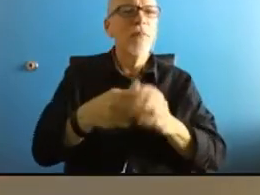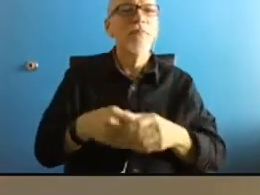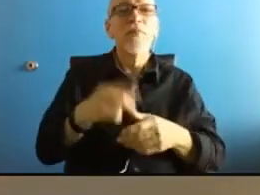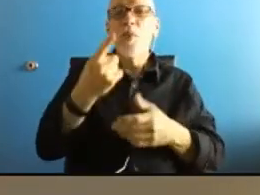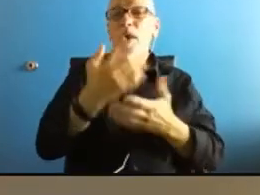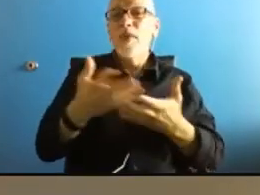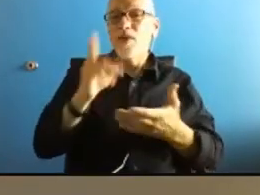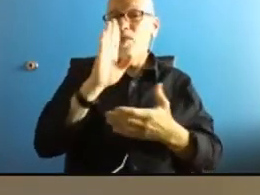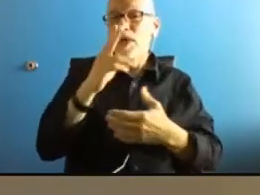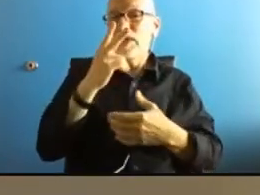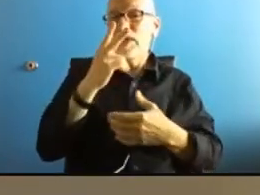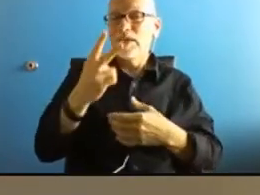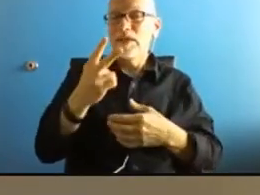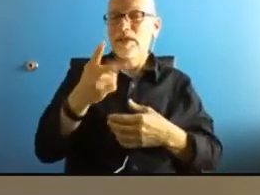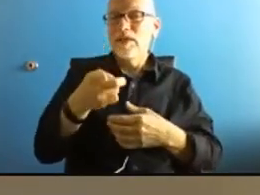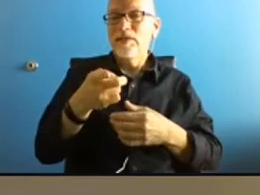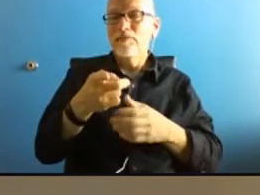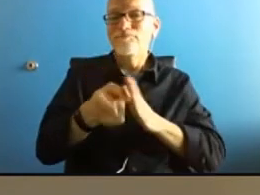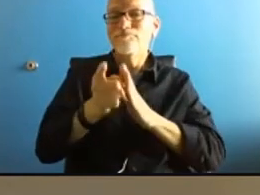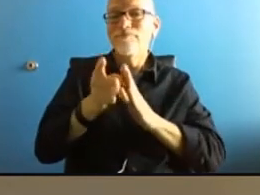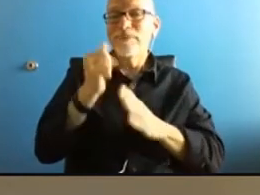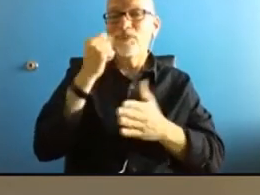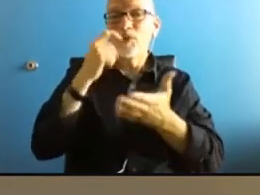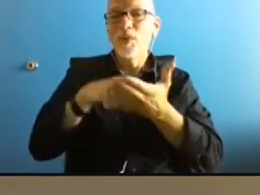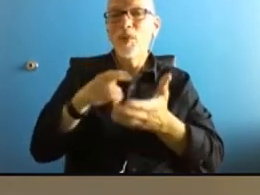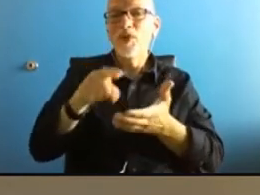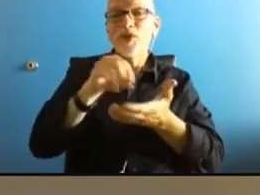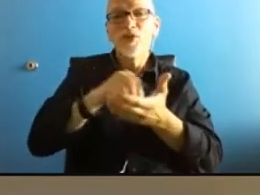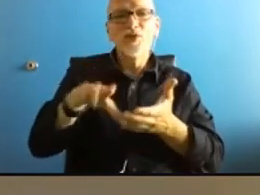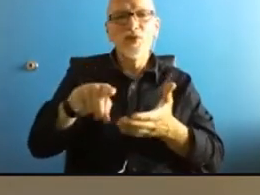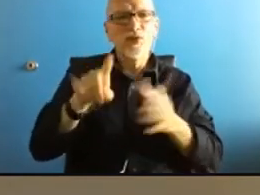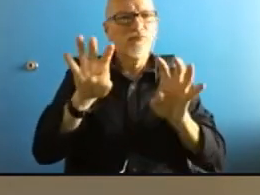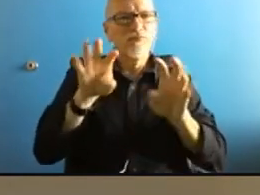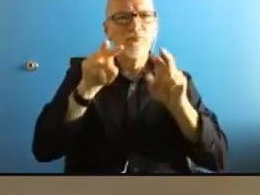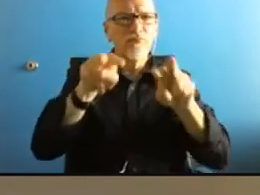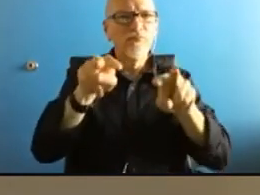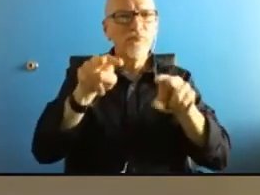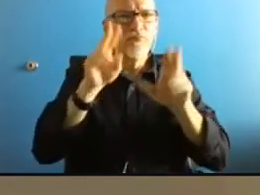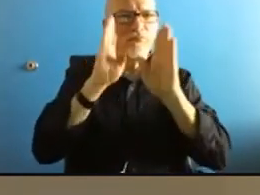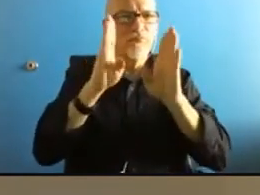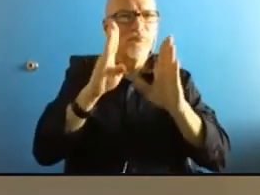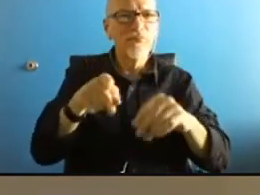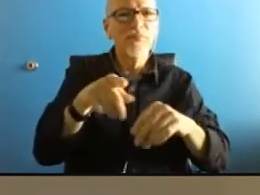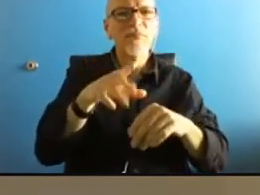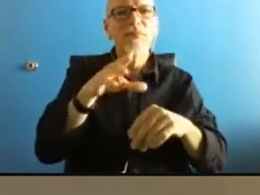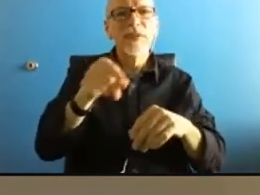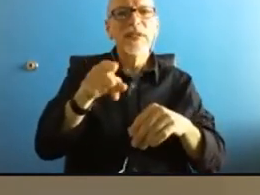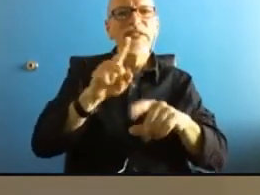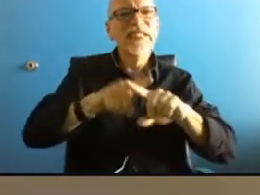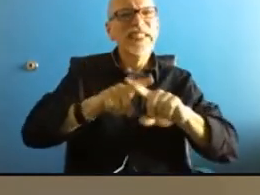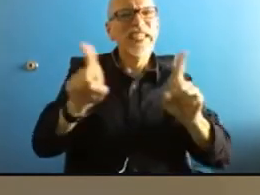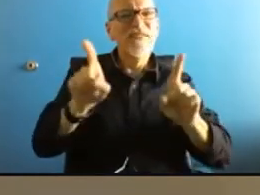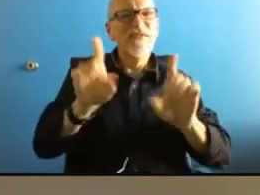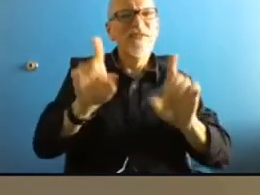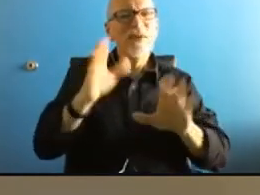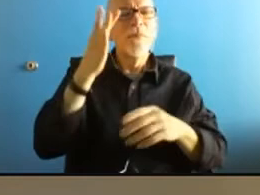see here is, the students' attention, their engagement, and it's very different because, they're watching Shireen